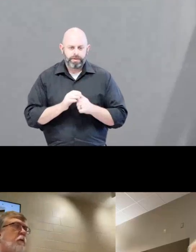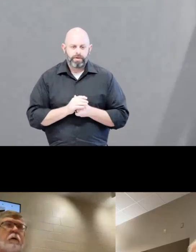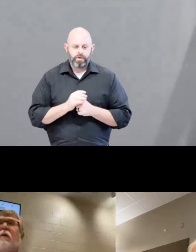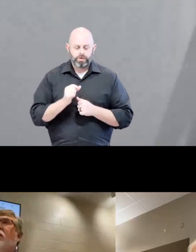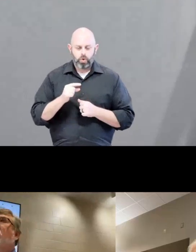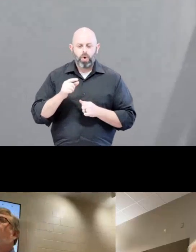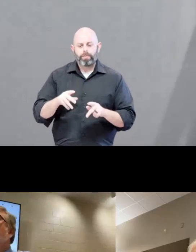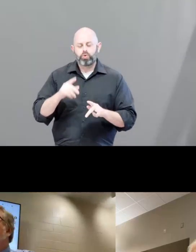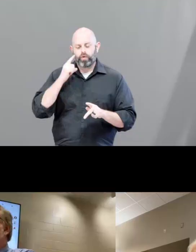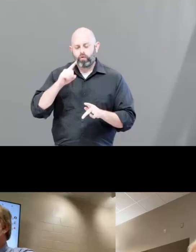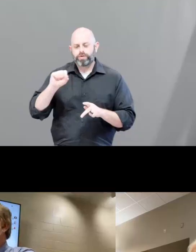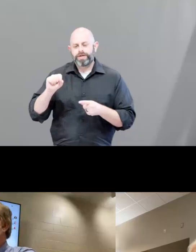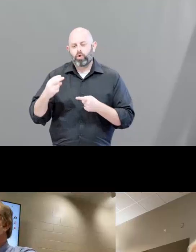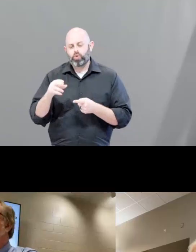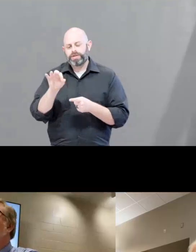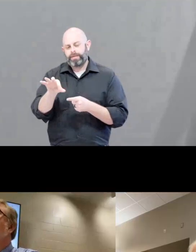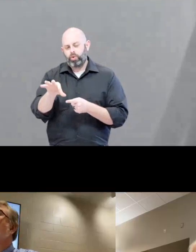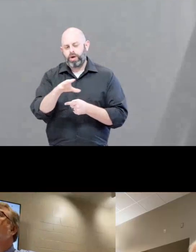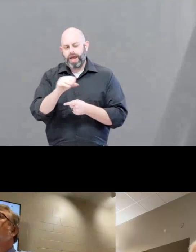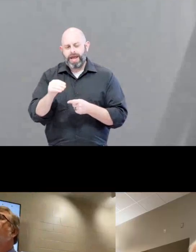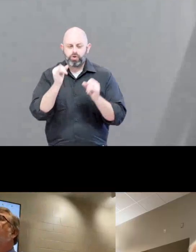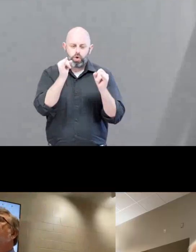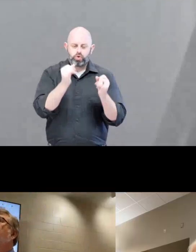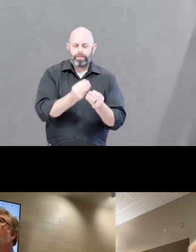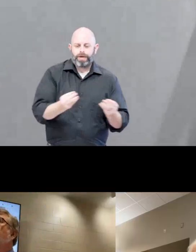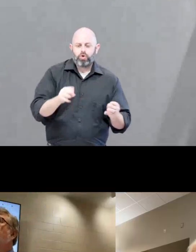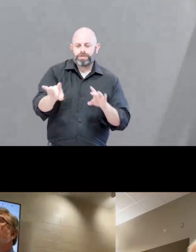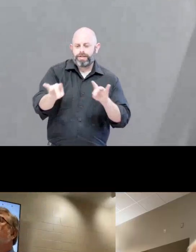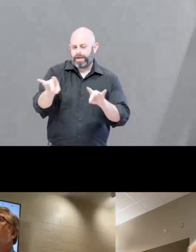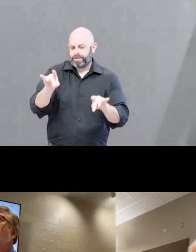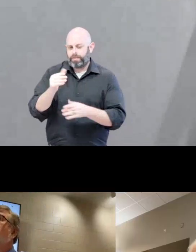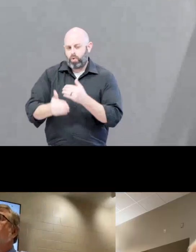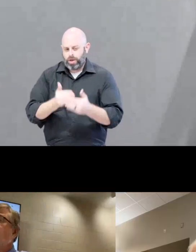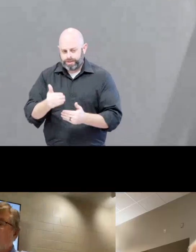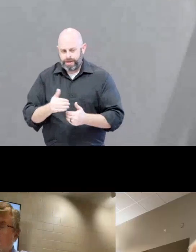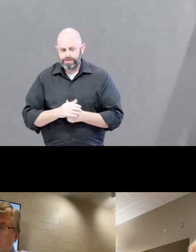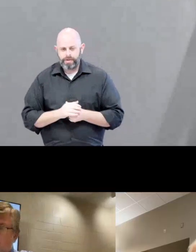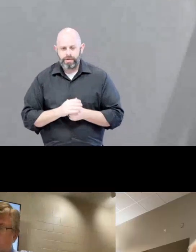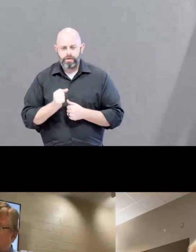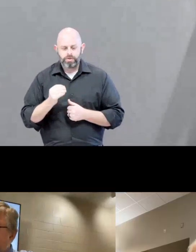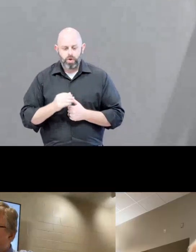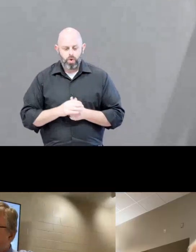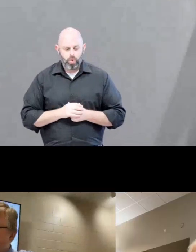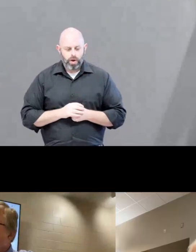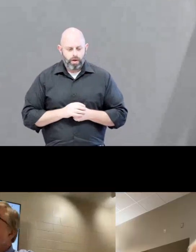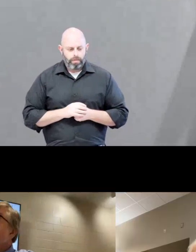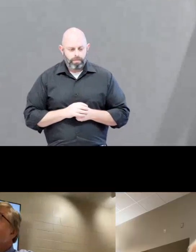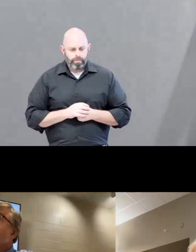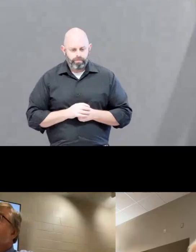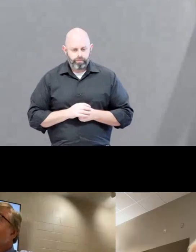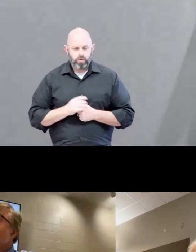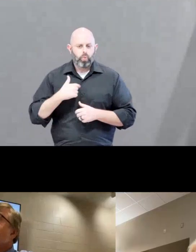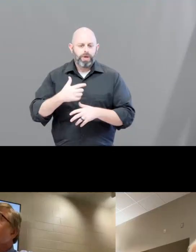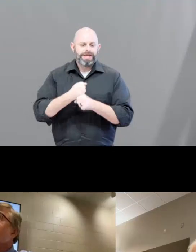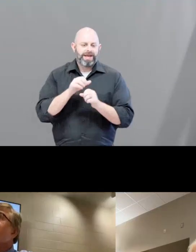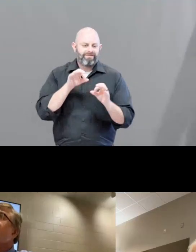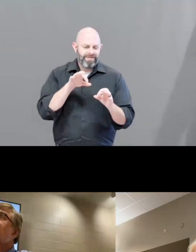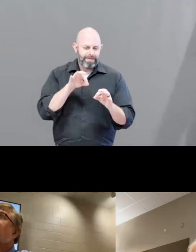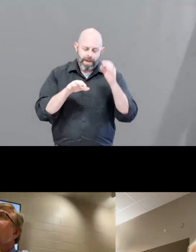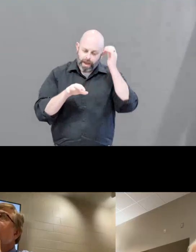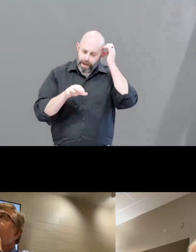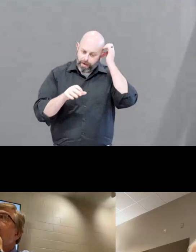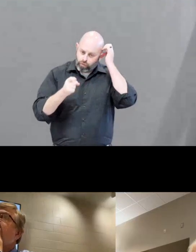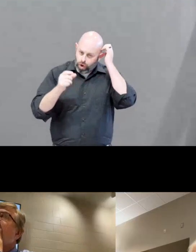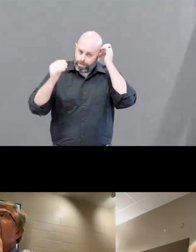stakeholders input and instructional material selection process. So, we get feedback from